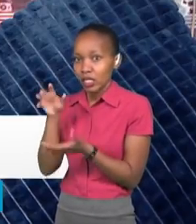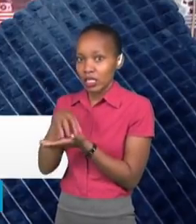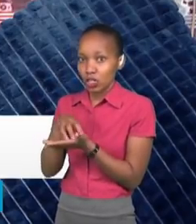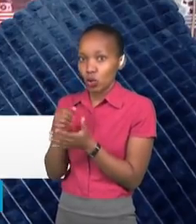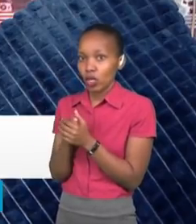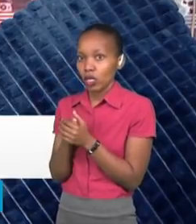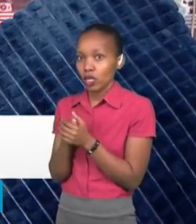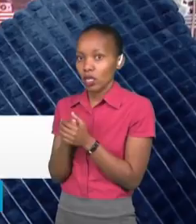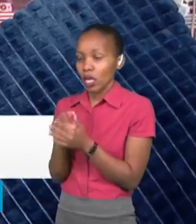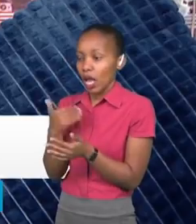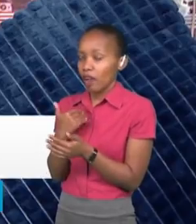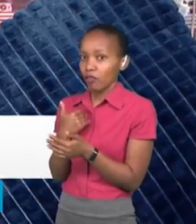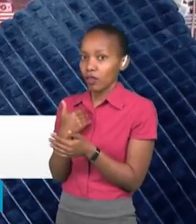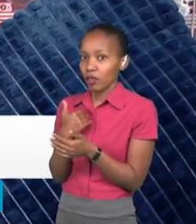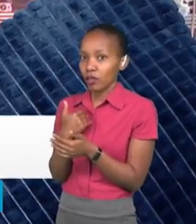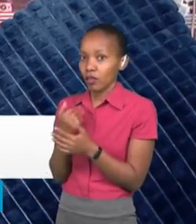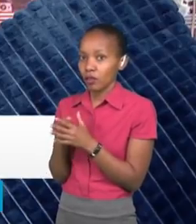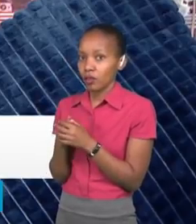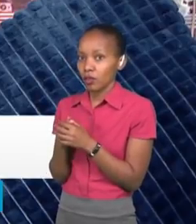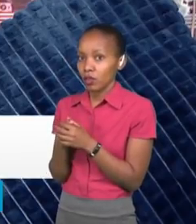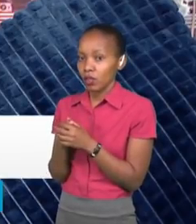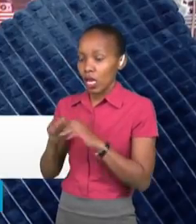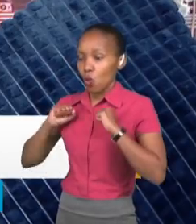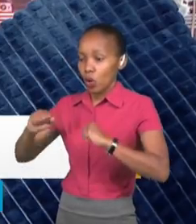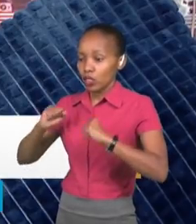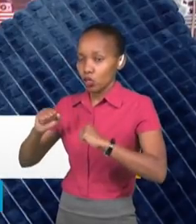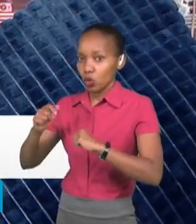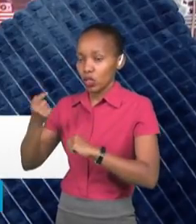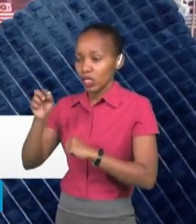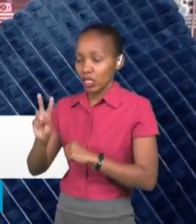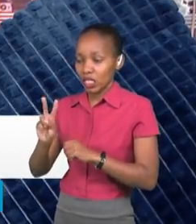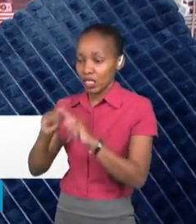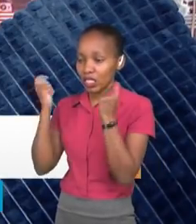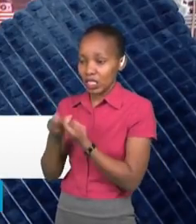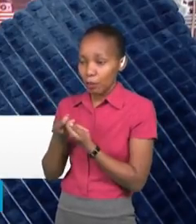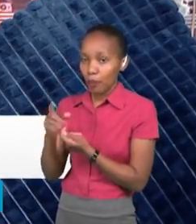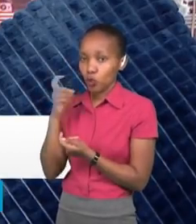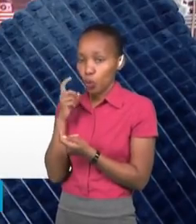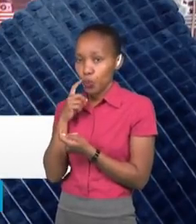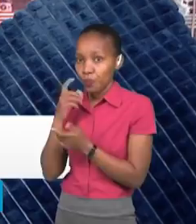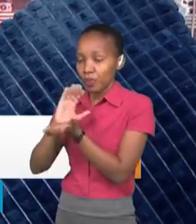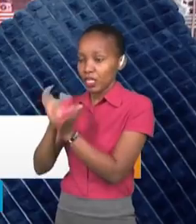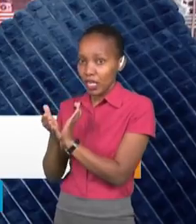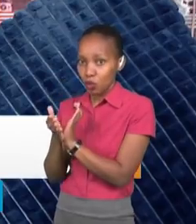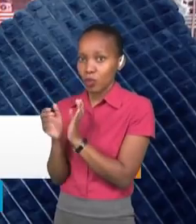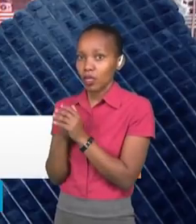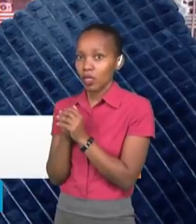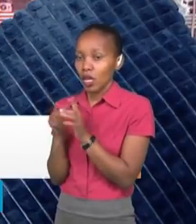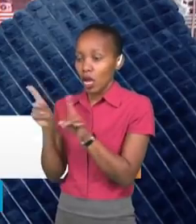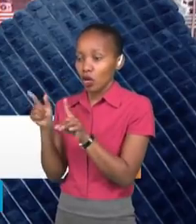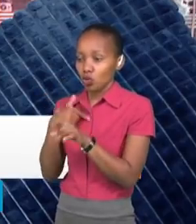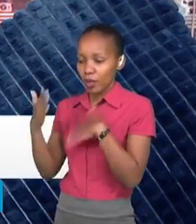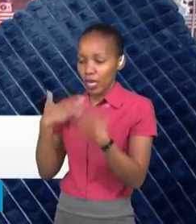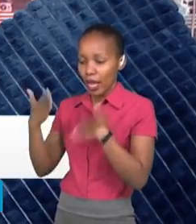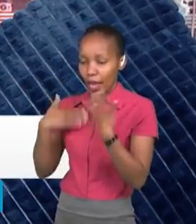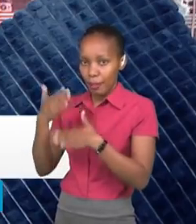station, part of it was to have a Wazito shop, okay, the stadium, and I'm glad that